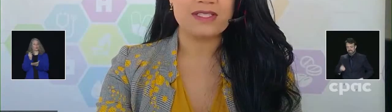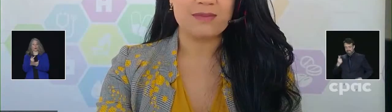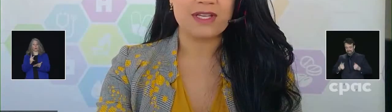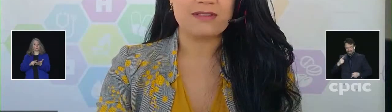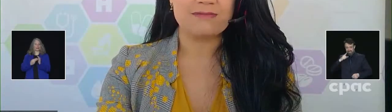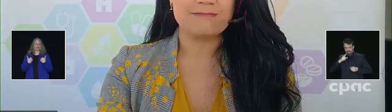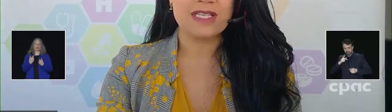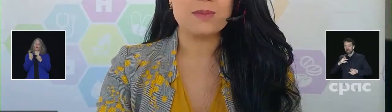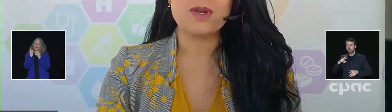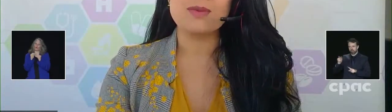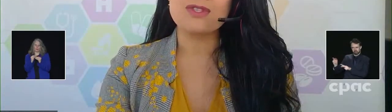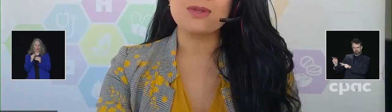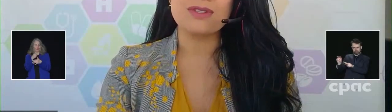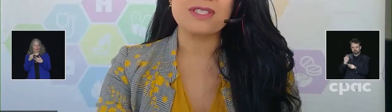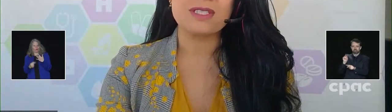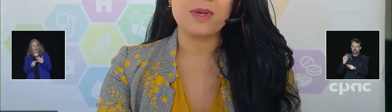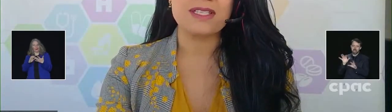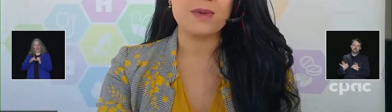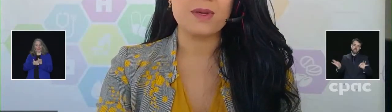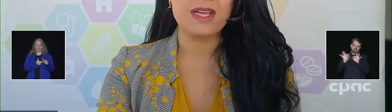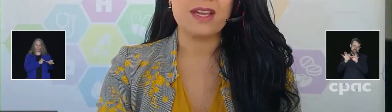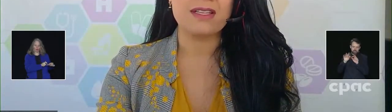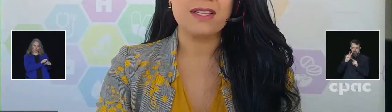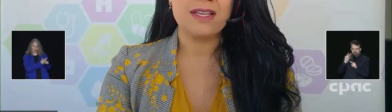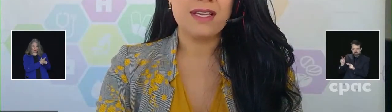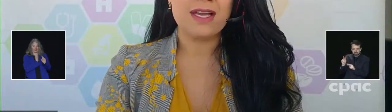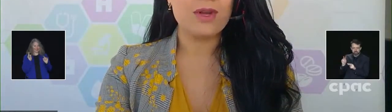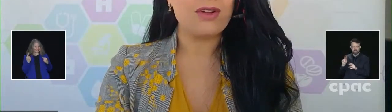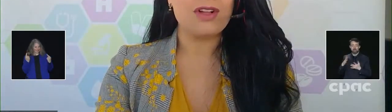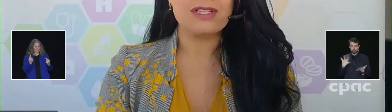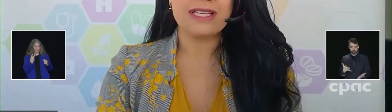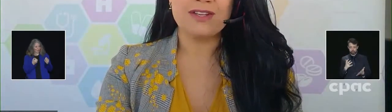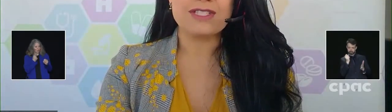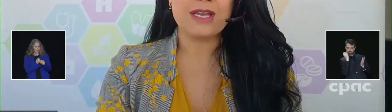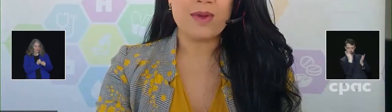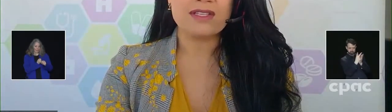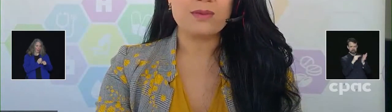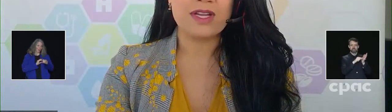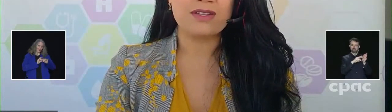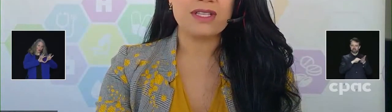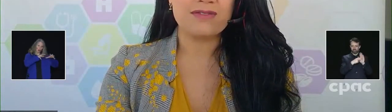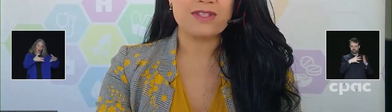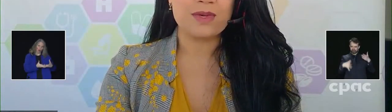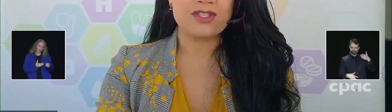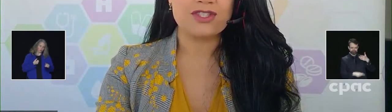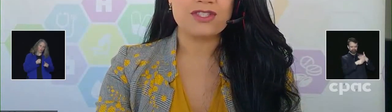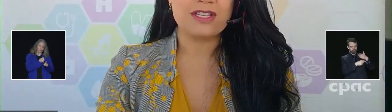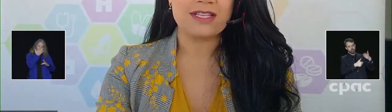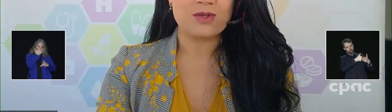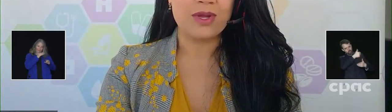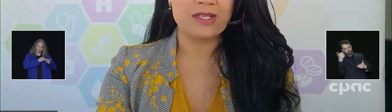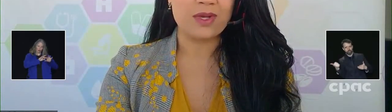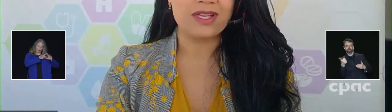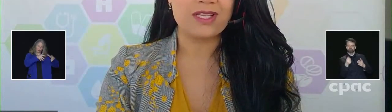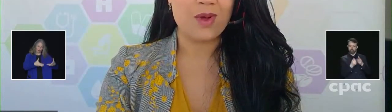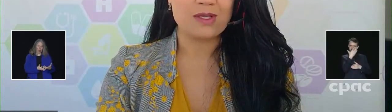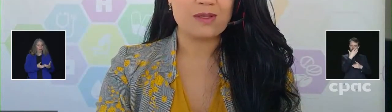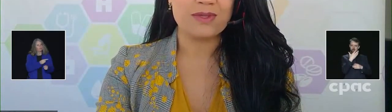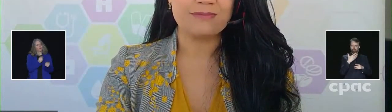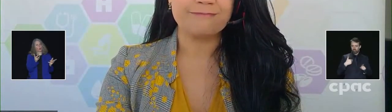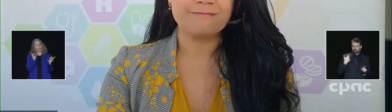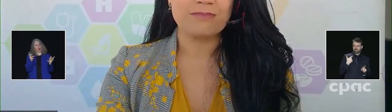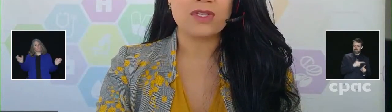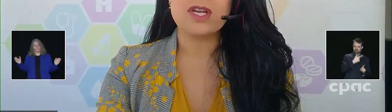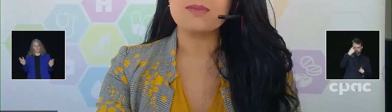to fight this pandemic. It has been almost two years since the pandemic began, and we are all eager to get back to regular life as much and as quickly as